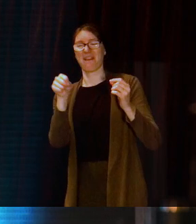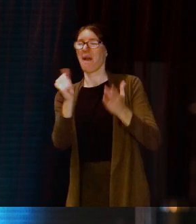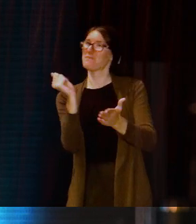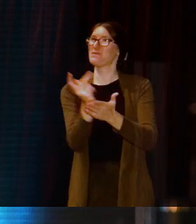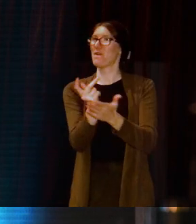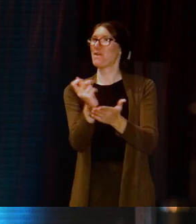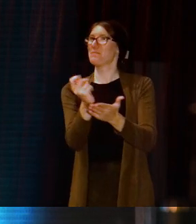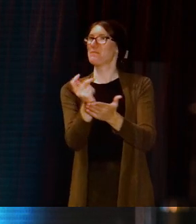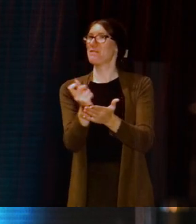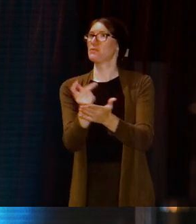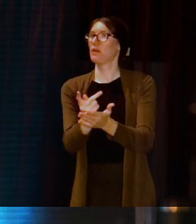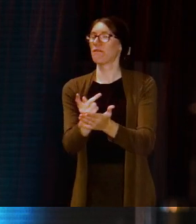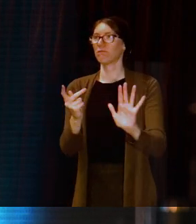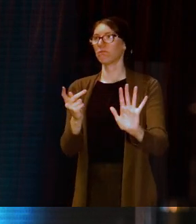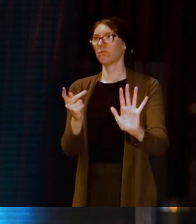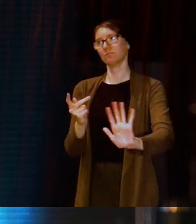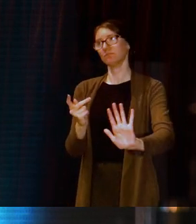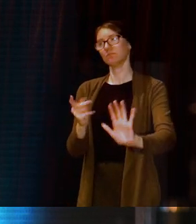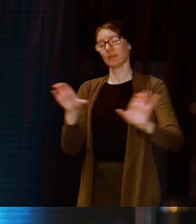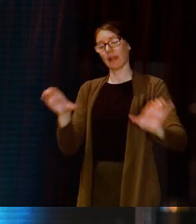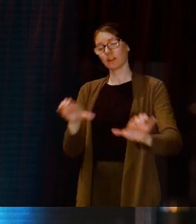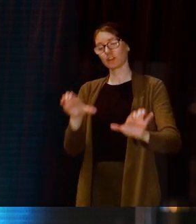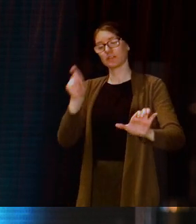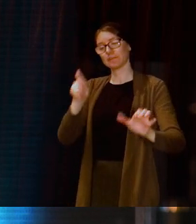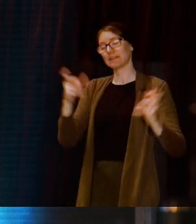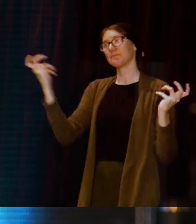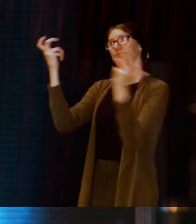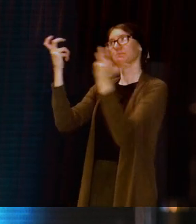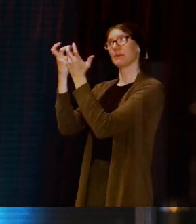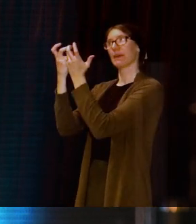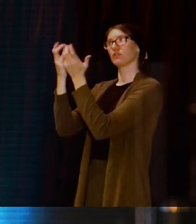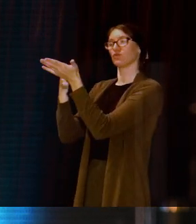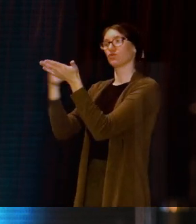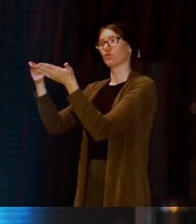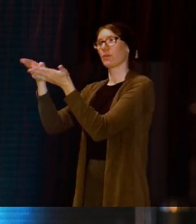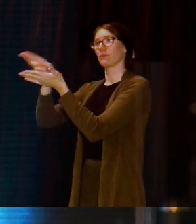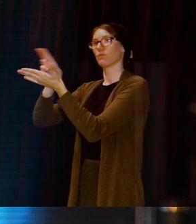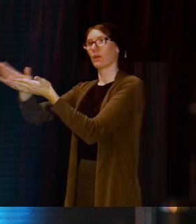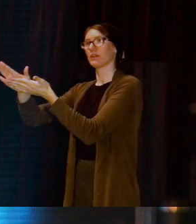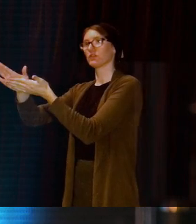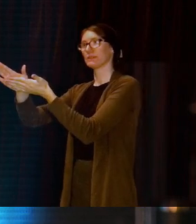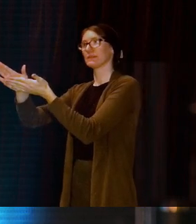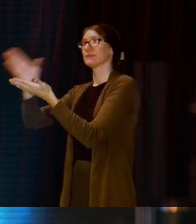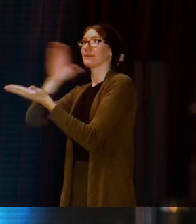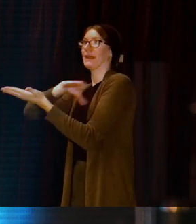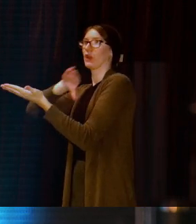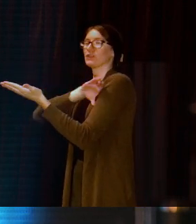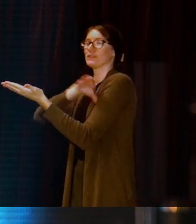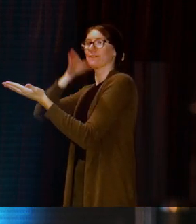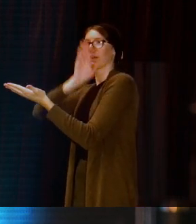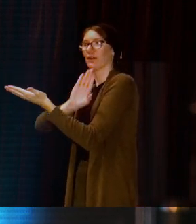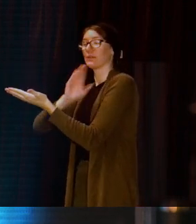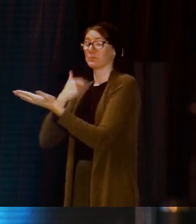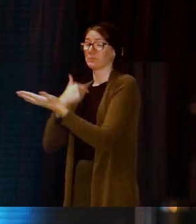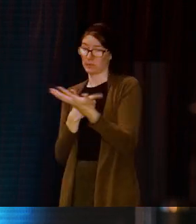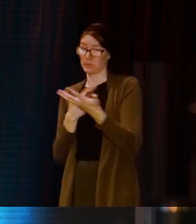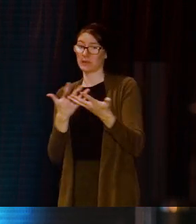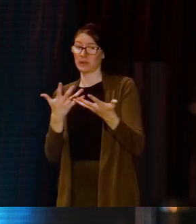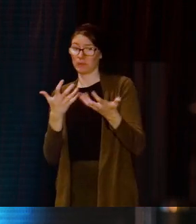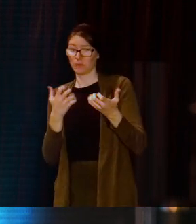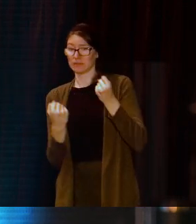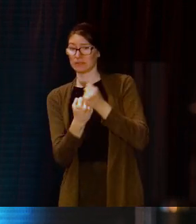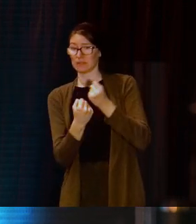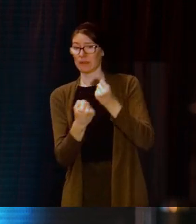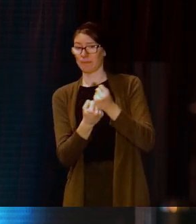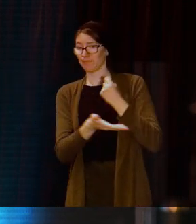it. Actions have to be consistent with truth and righteousness and the person and the character of God. But we want to support her in all